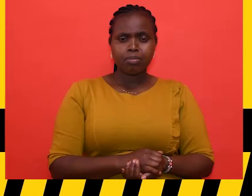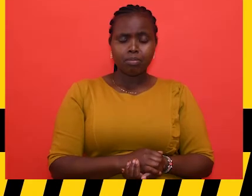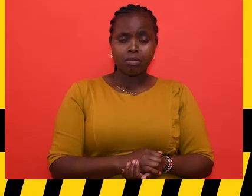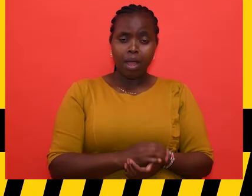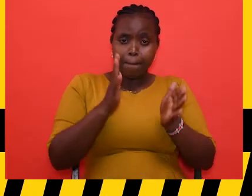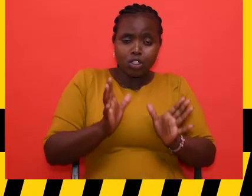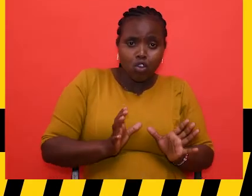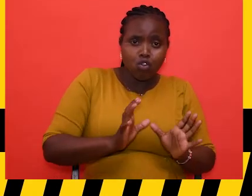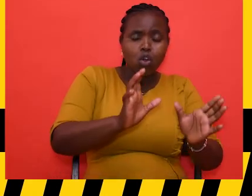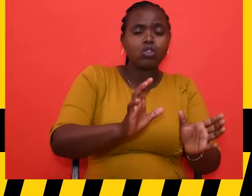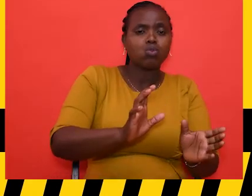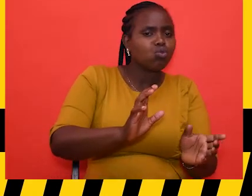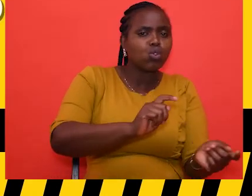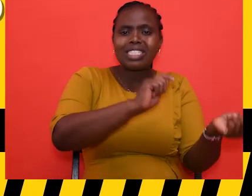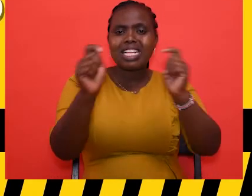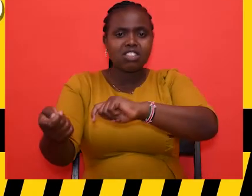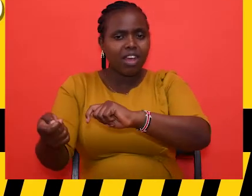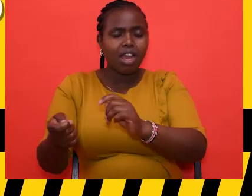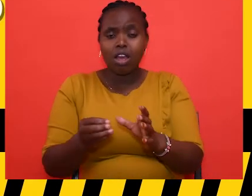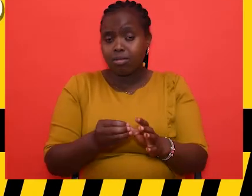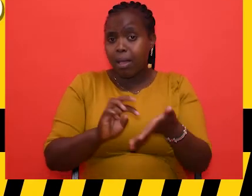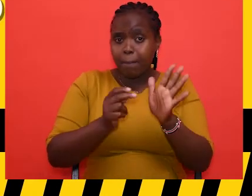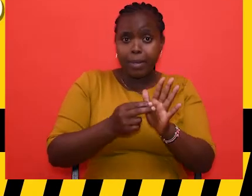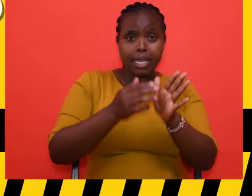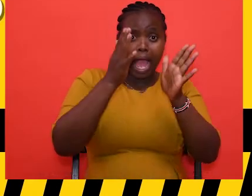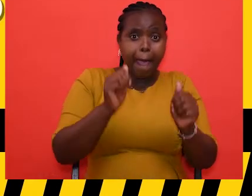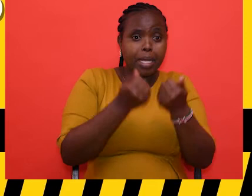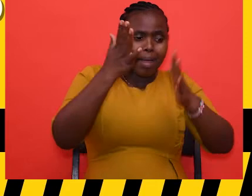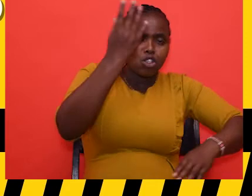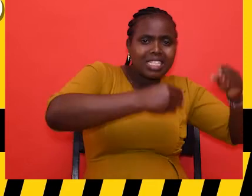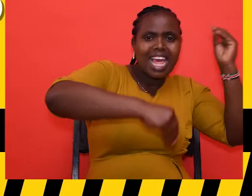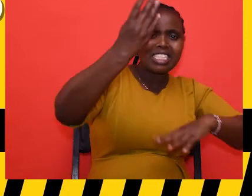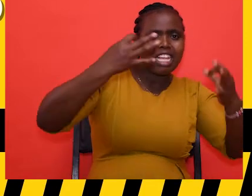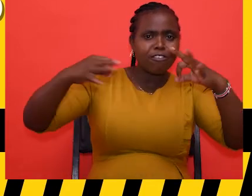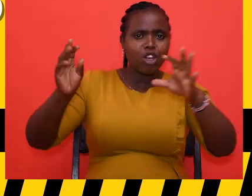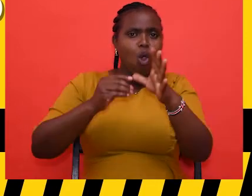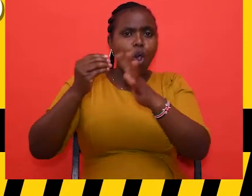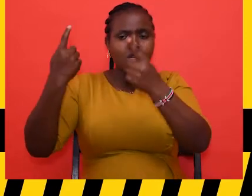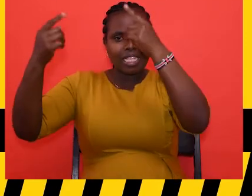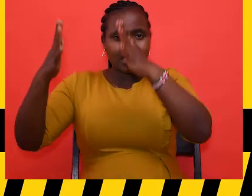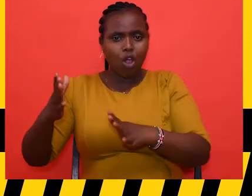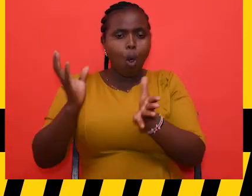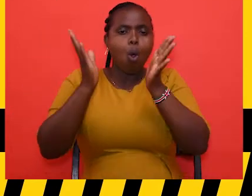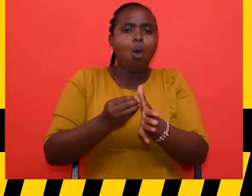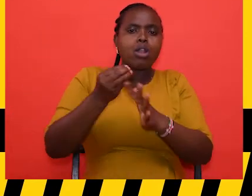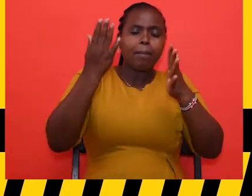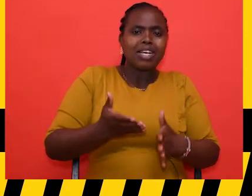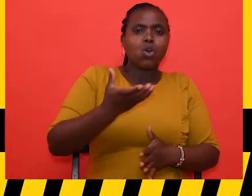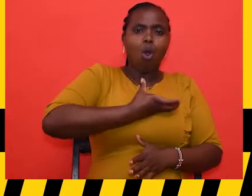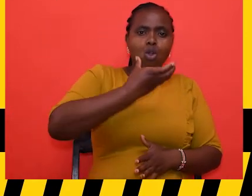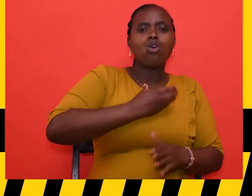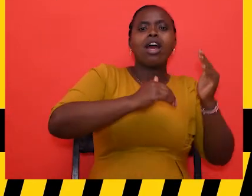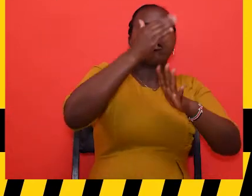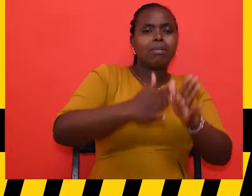Forced transfer or alternative transfer. Vehicles sold by the way of auction, succession, or where the seller cannot be traced will be transferred by the way of forced